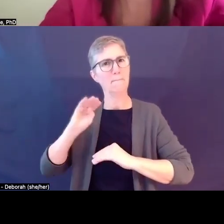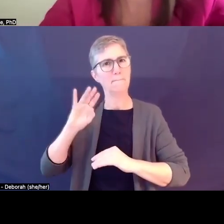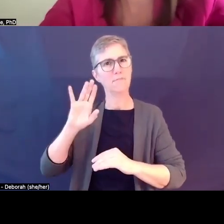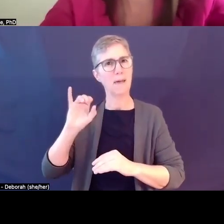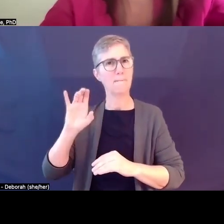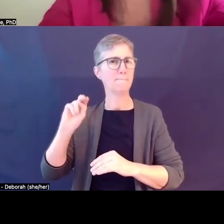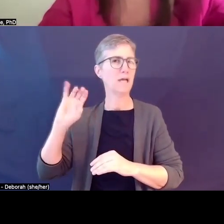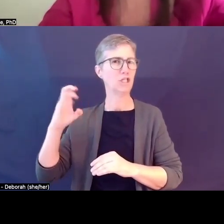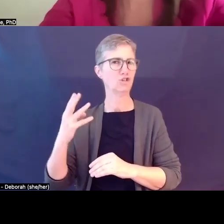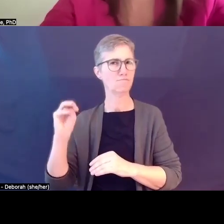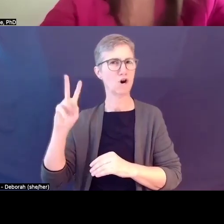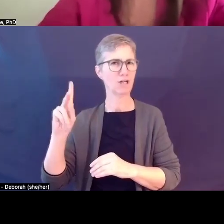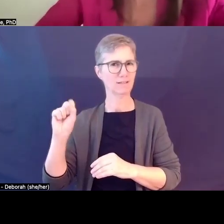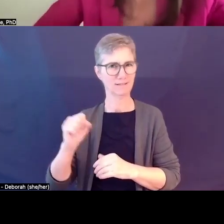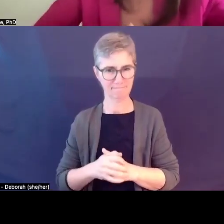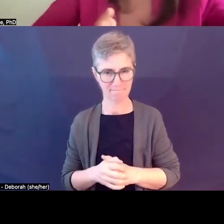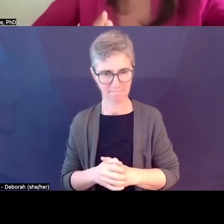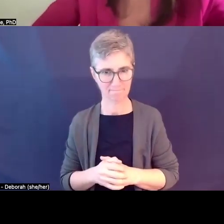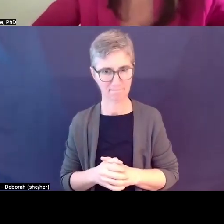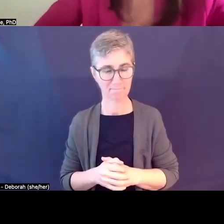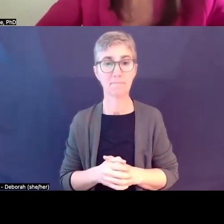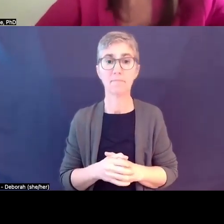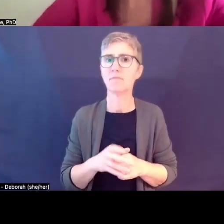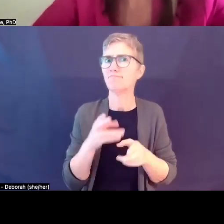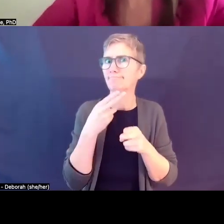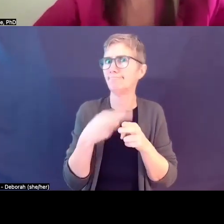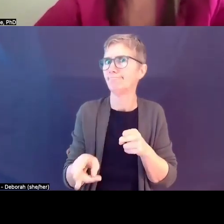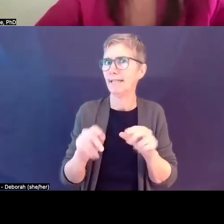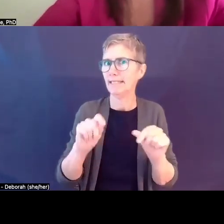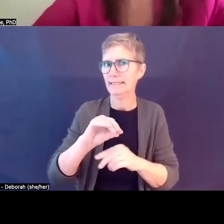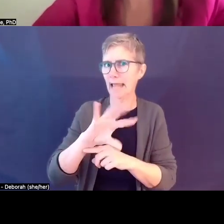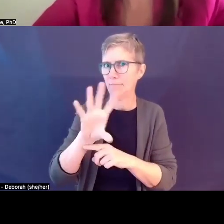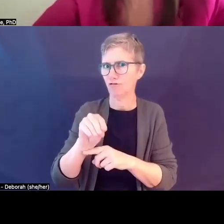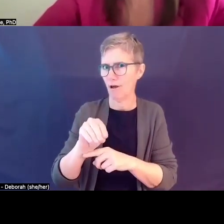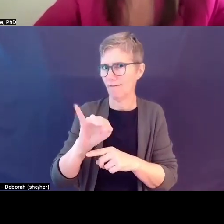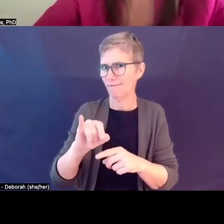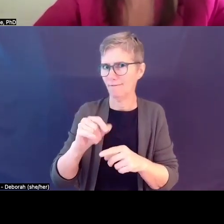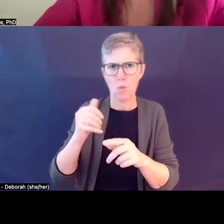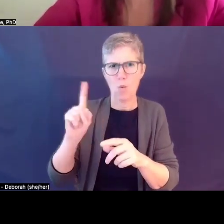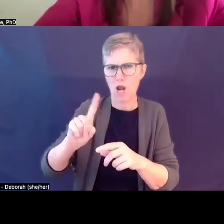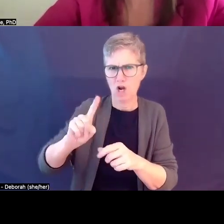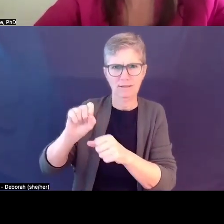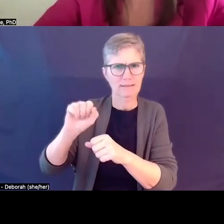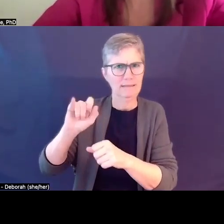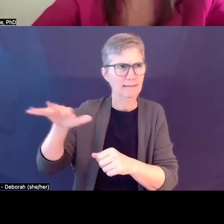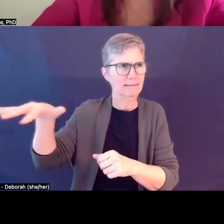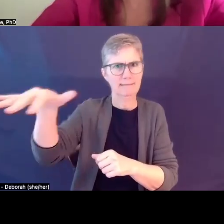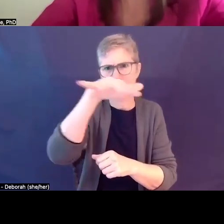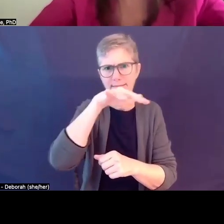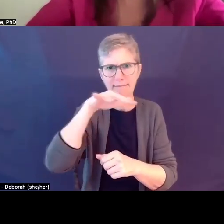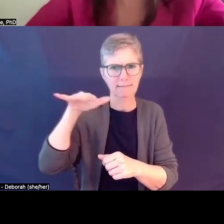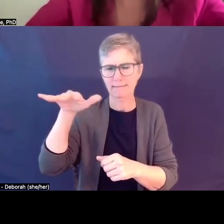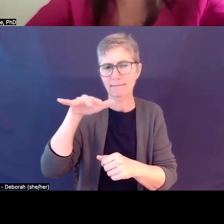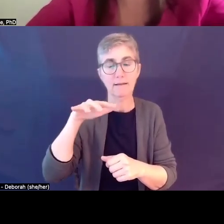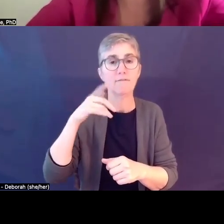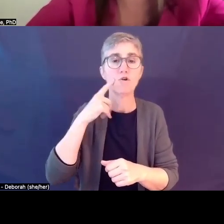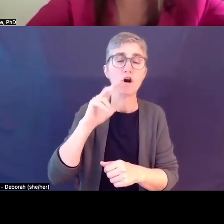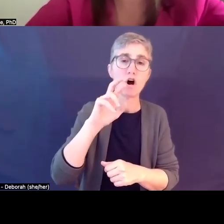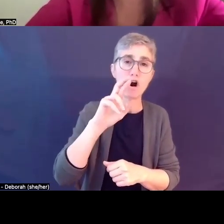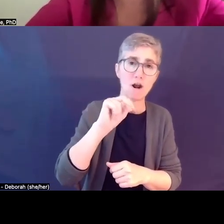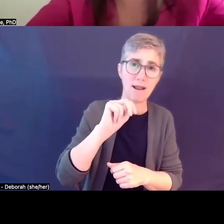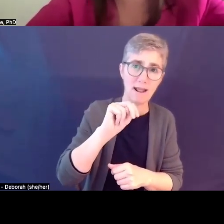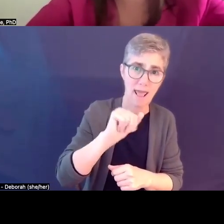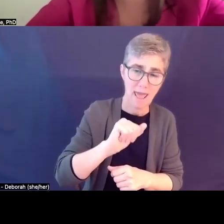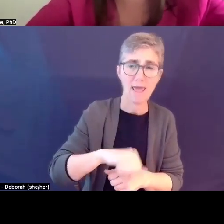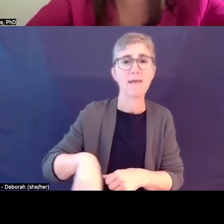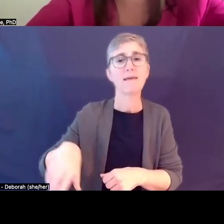2. Next. Just a quick snapshot of sites to date. In the risk need assessment, treatment planning, and CBT